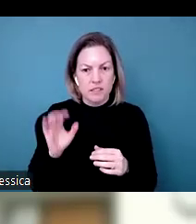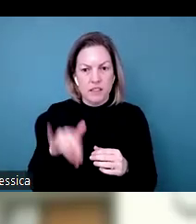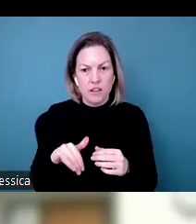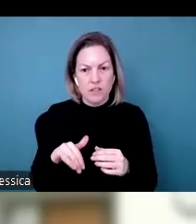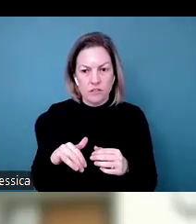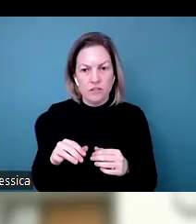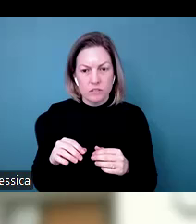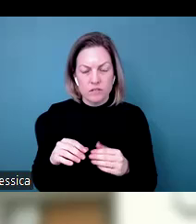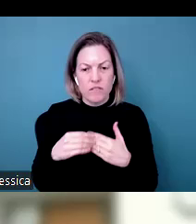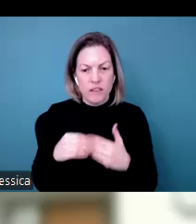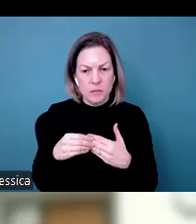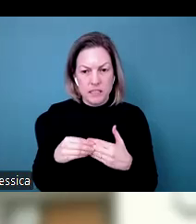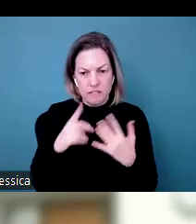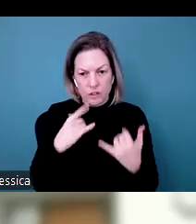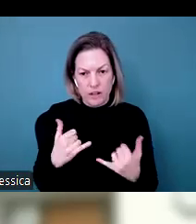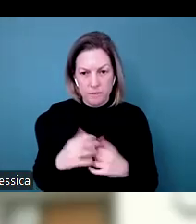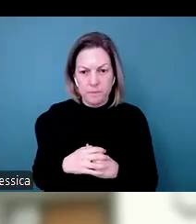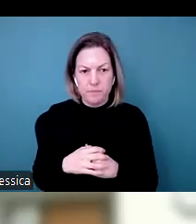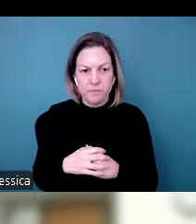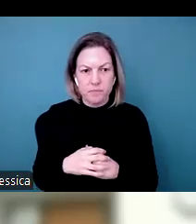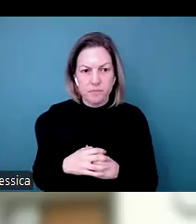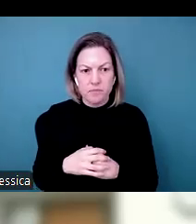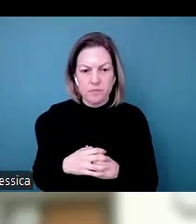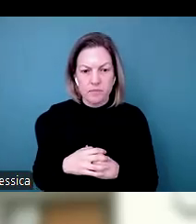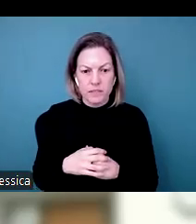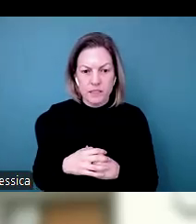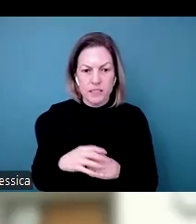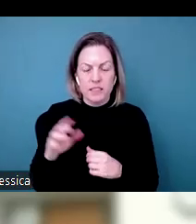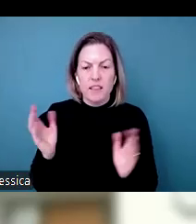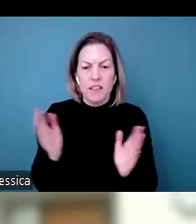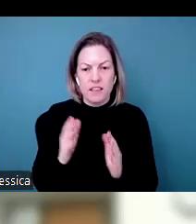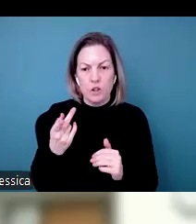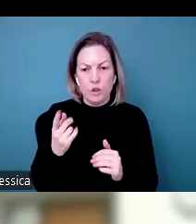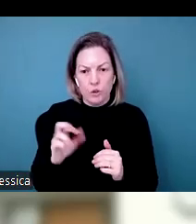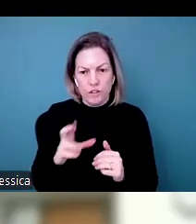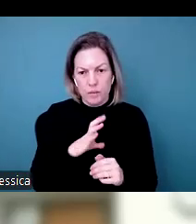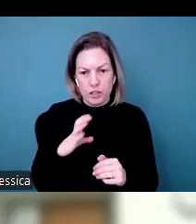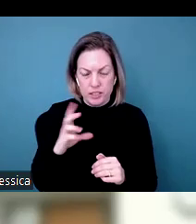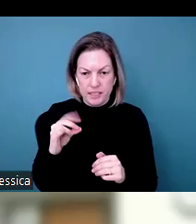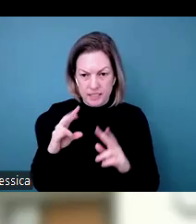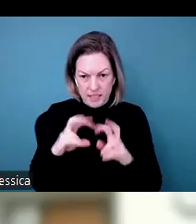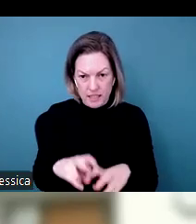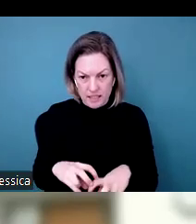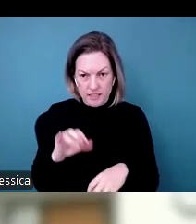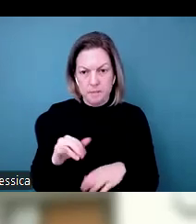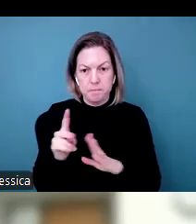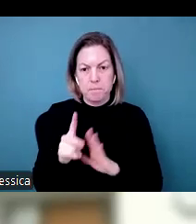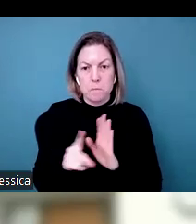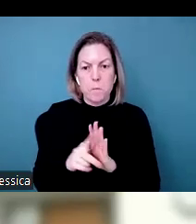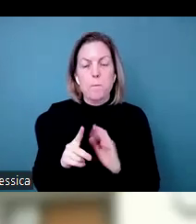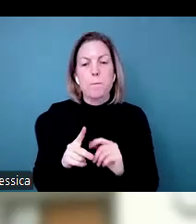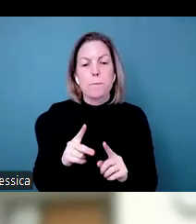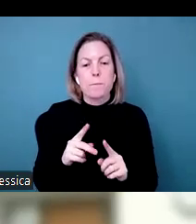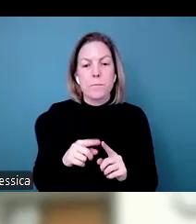And the Little Hoover Commission did do an analysis of this policy and provided that